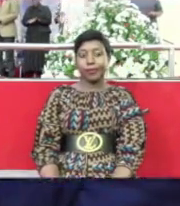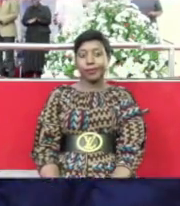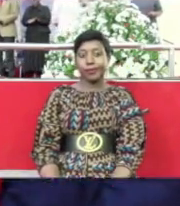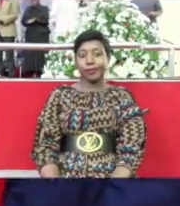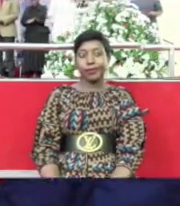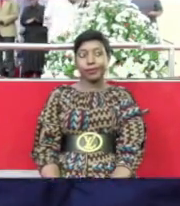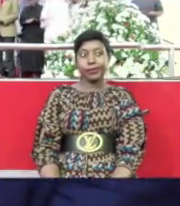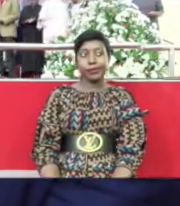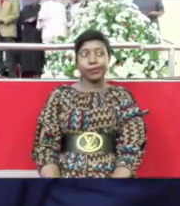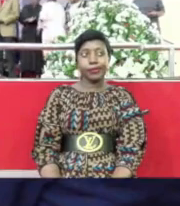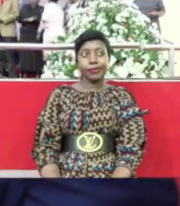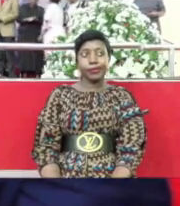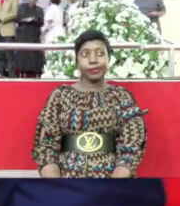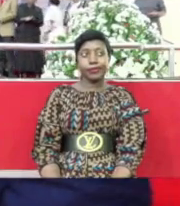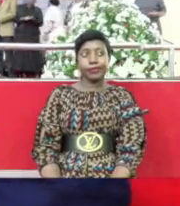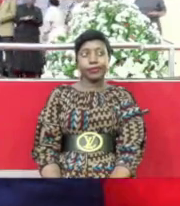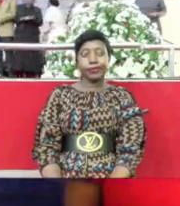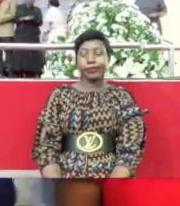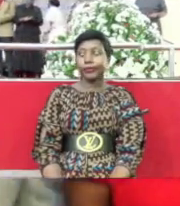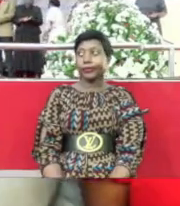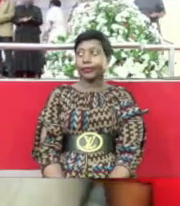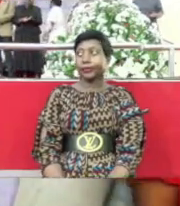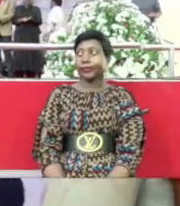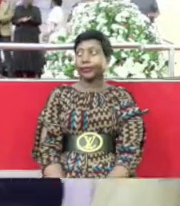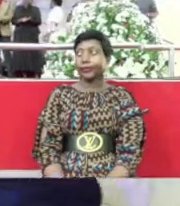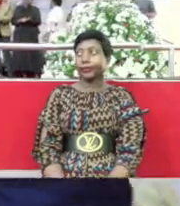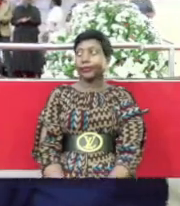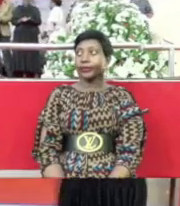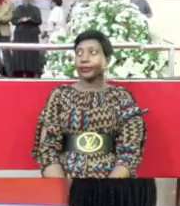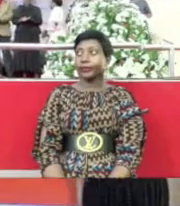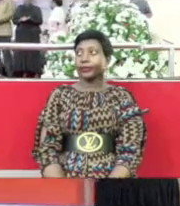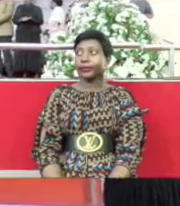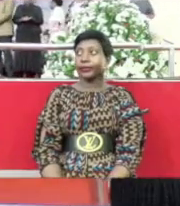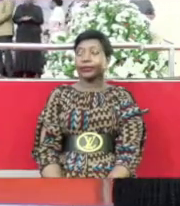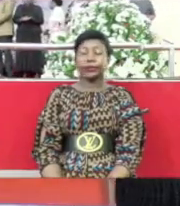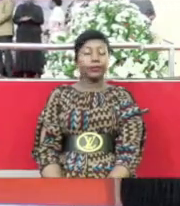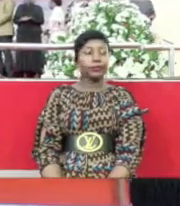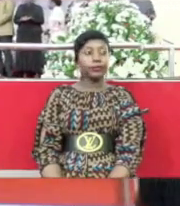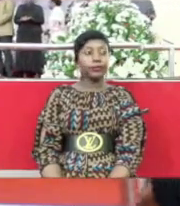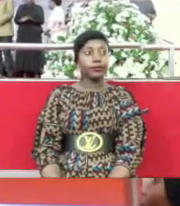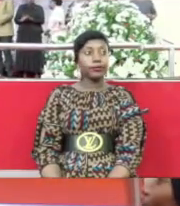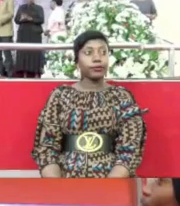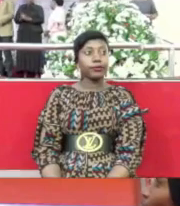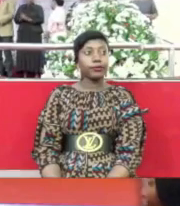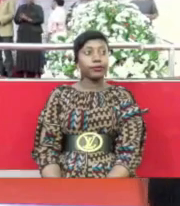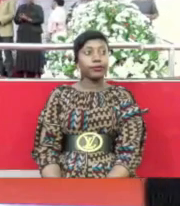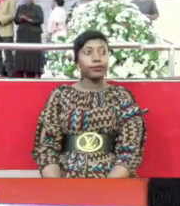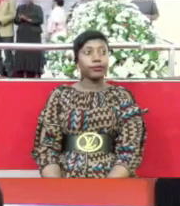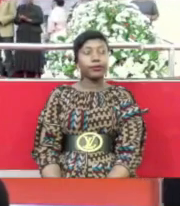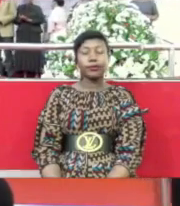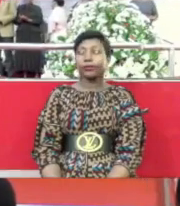anointing in the name of the Lord. And as you anoint others, may they not be afraid or scared in the name of the